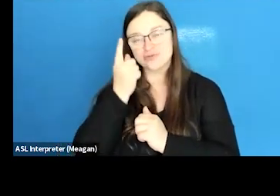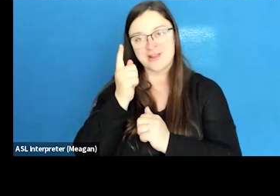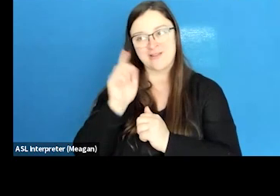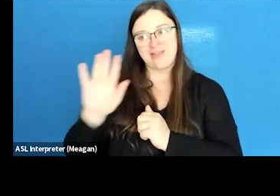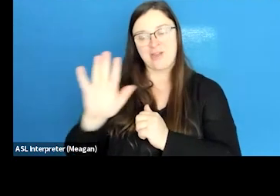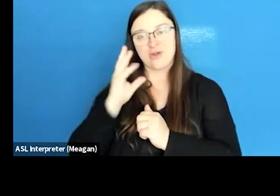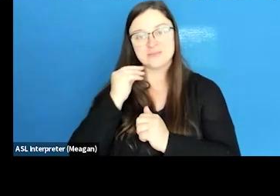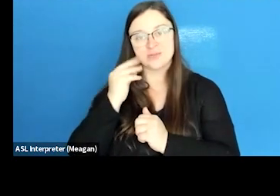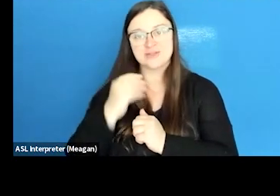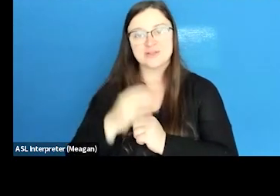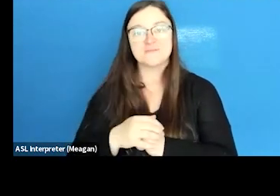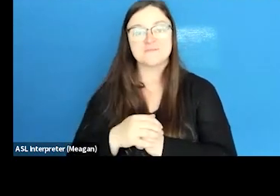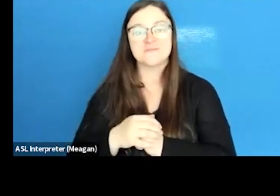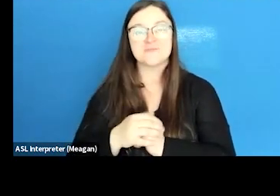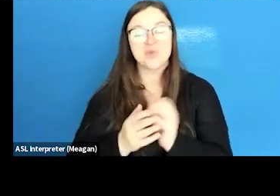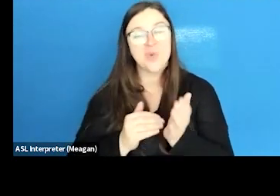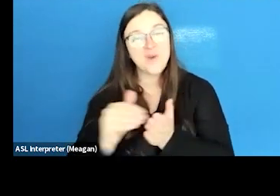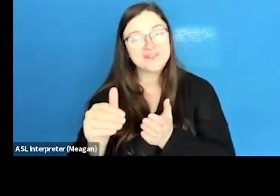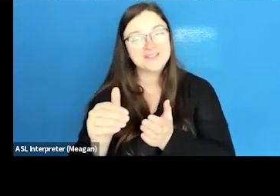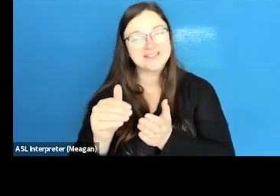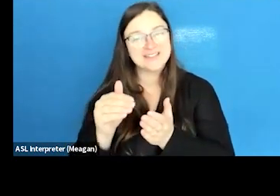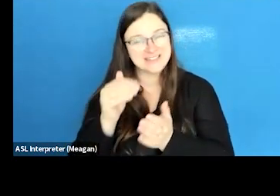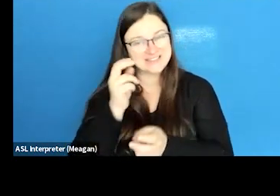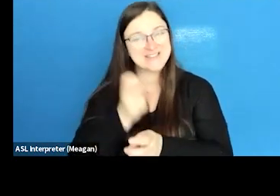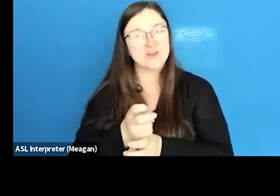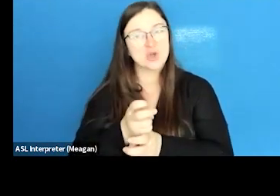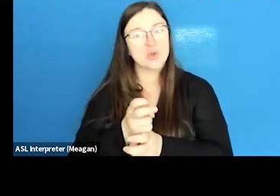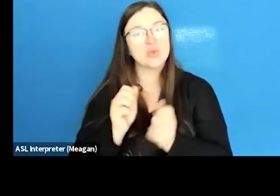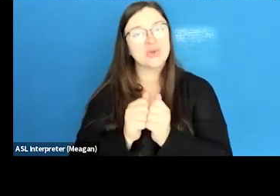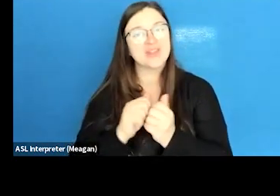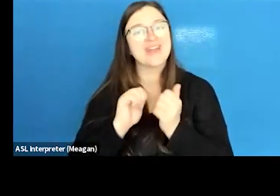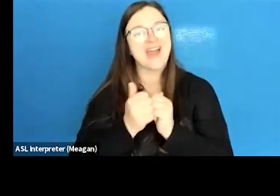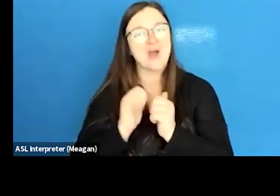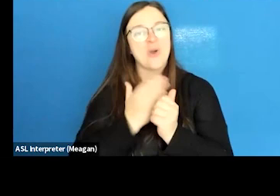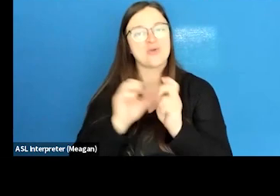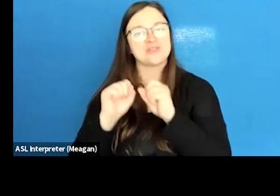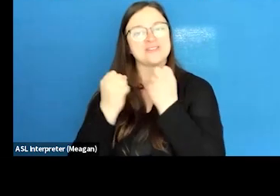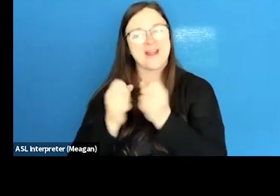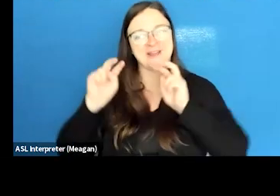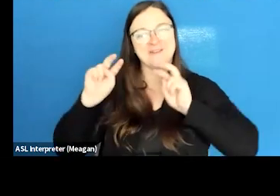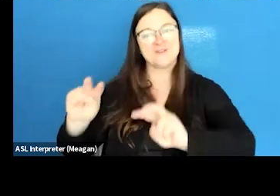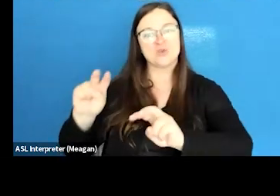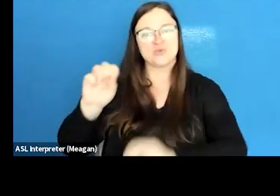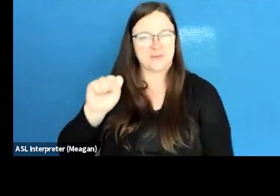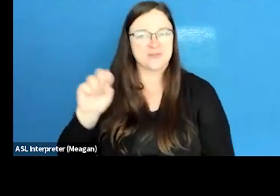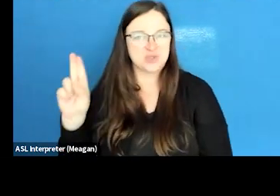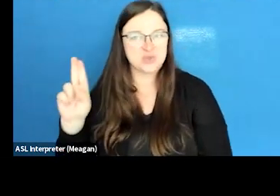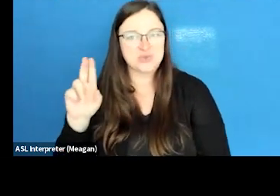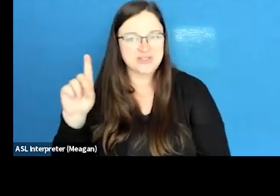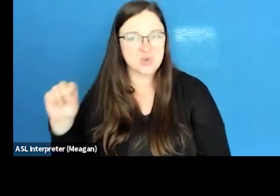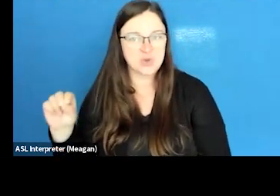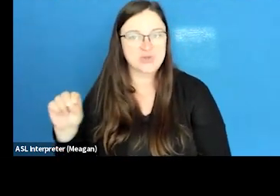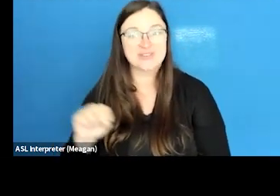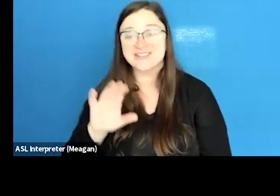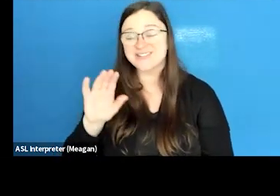times that is difficult with the way that society views them. The research around substance use disorders is clear